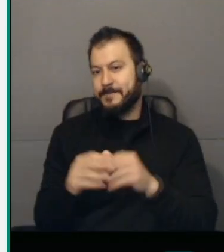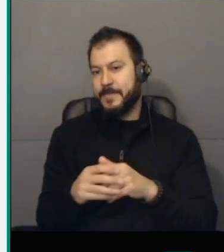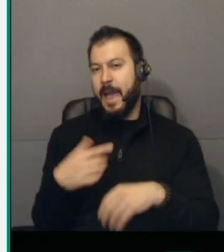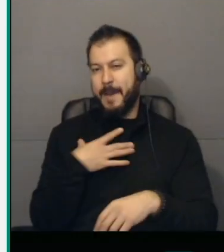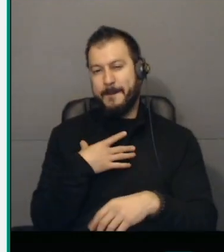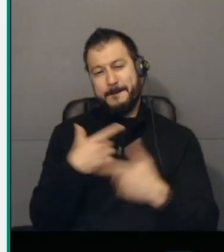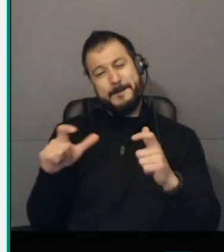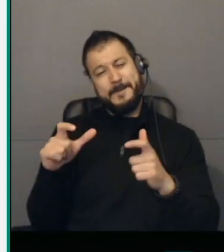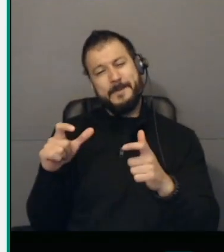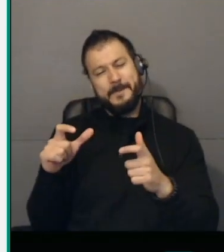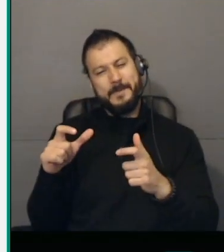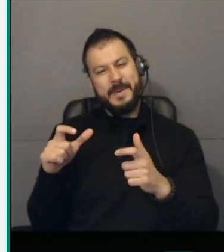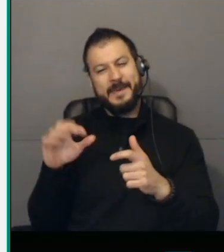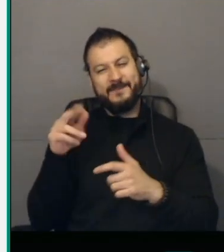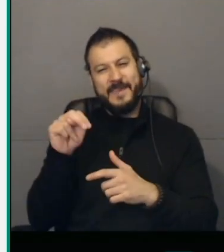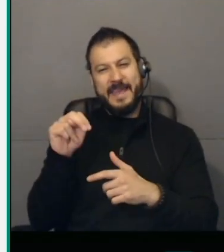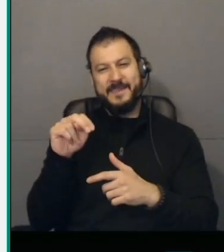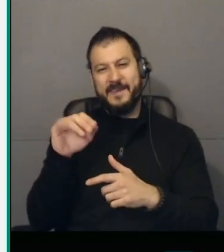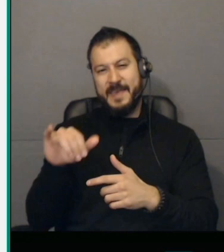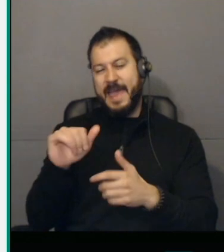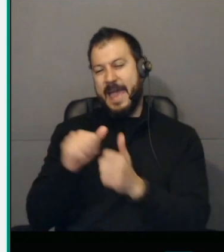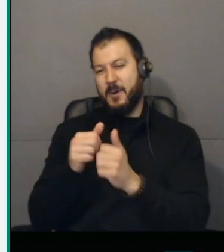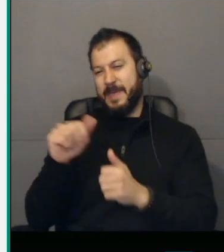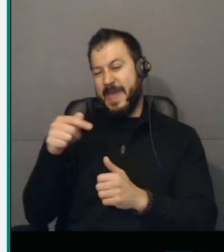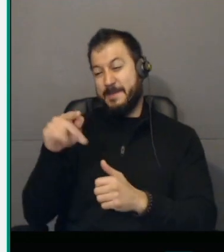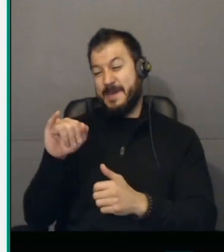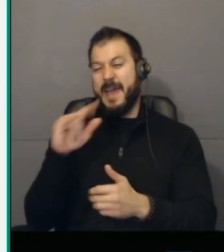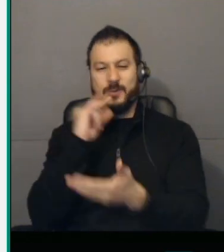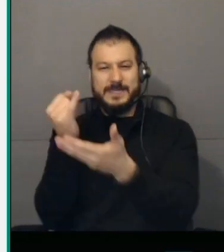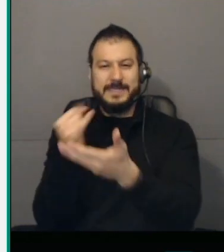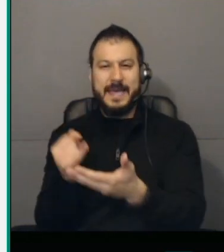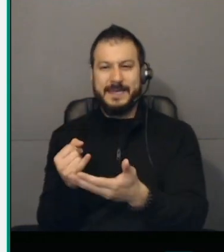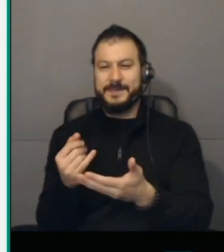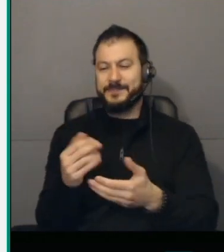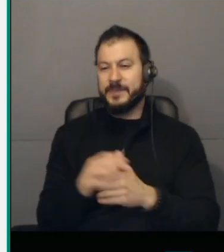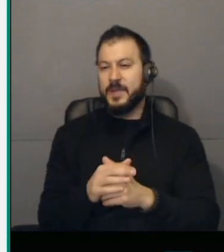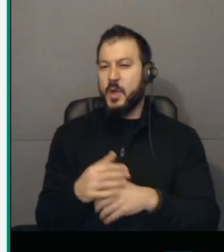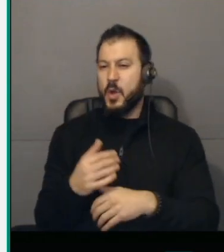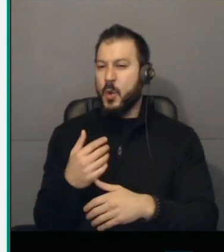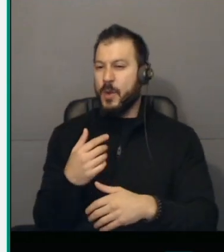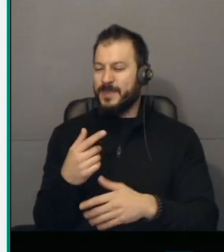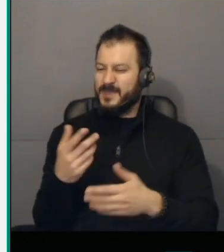was designed. With a lot of GPU optimizations, they're kind of a gamble. We don't